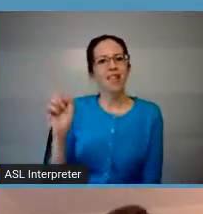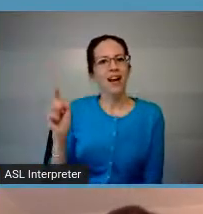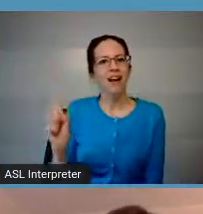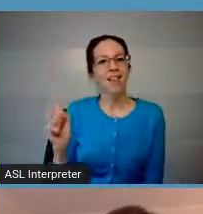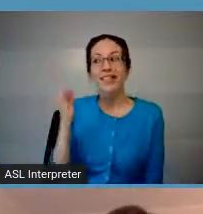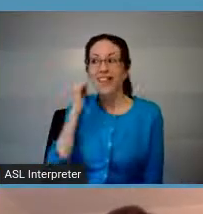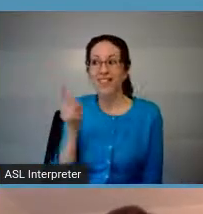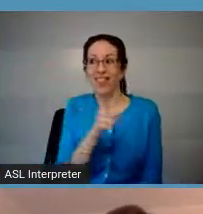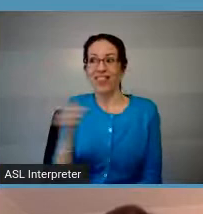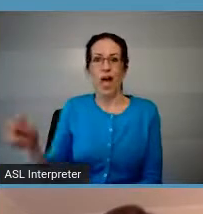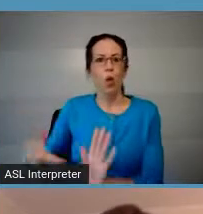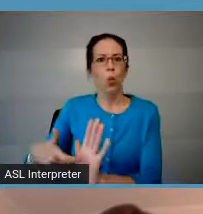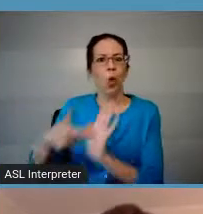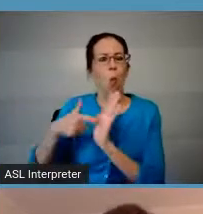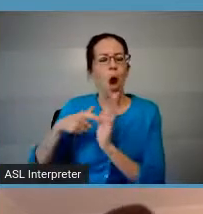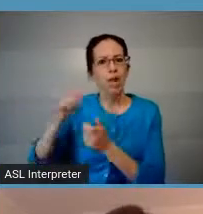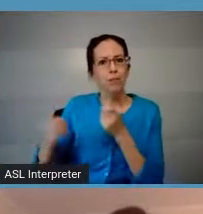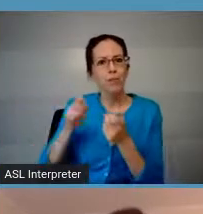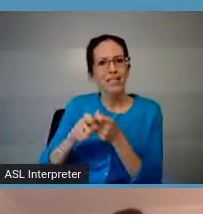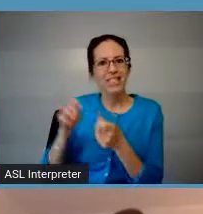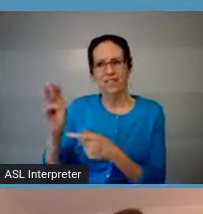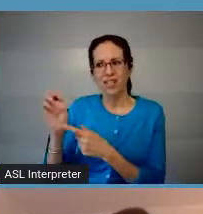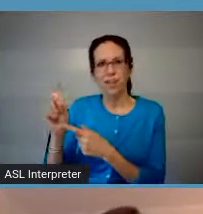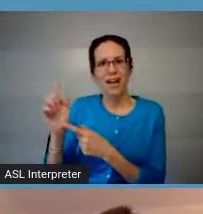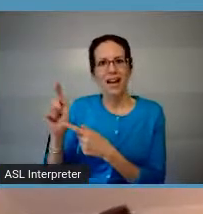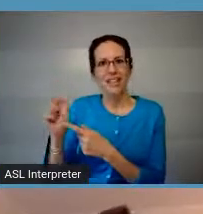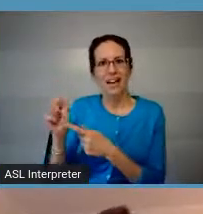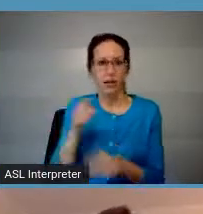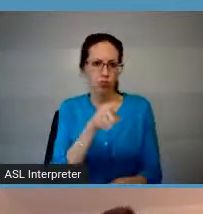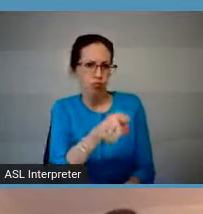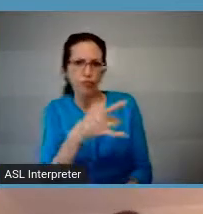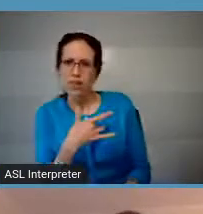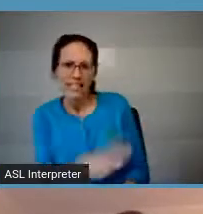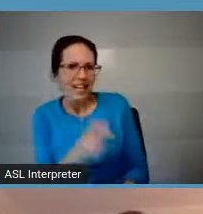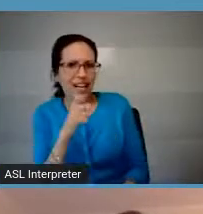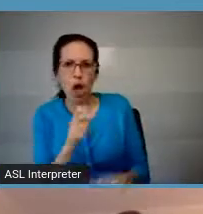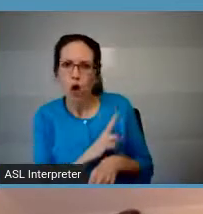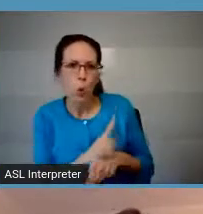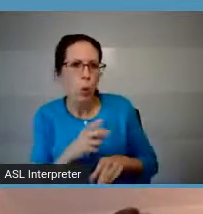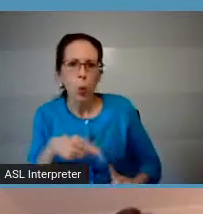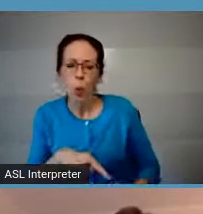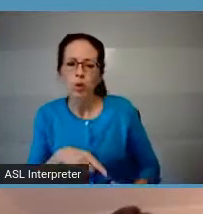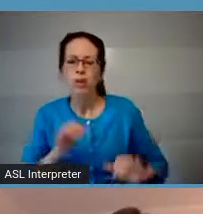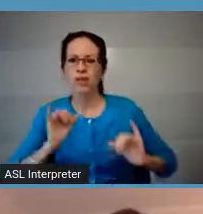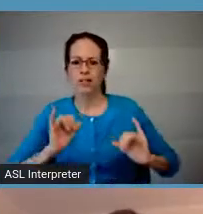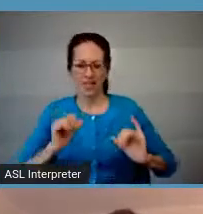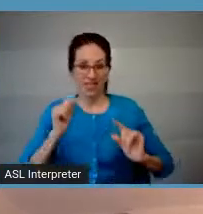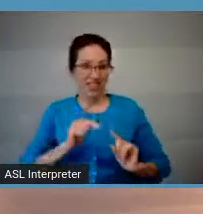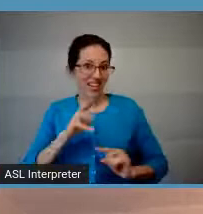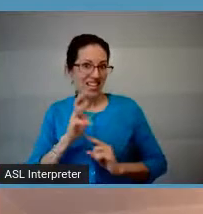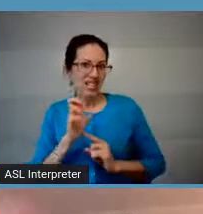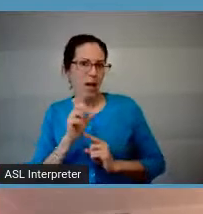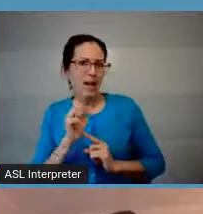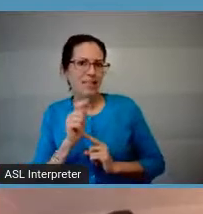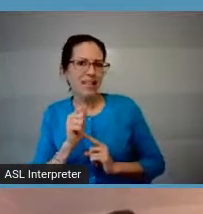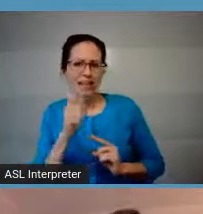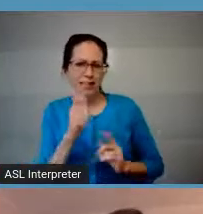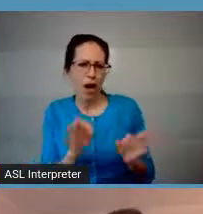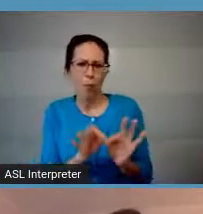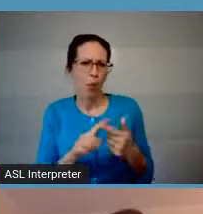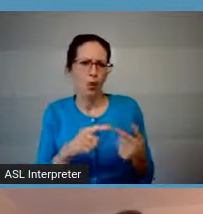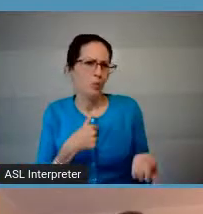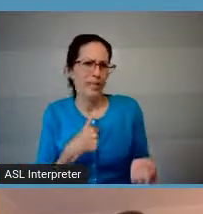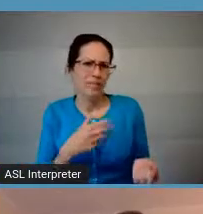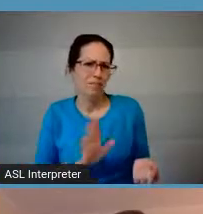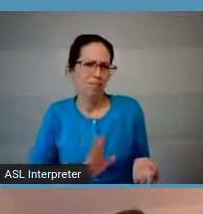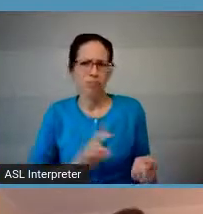normally populate for every item in your collection because it's not important to you as an institution, but it is important to them